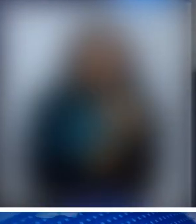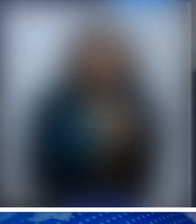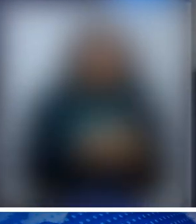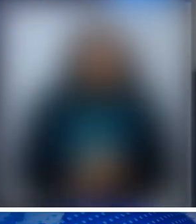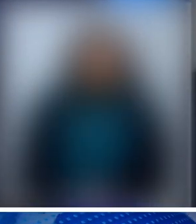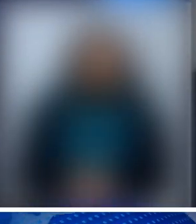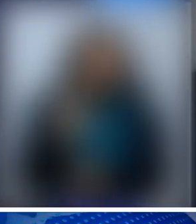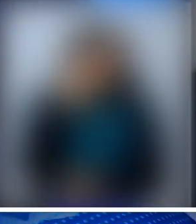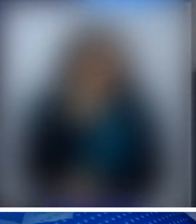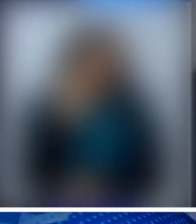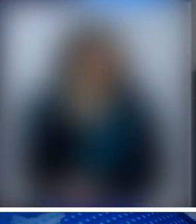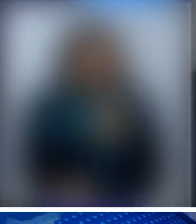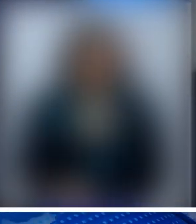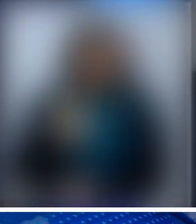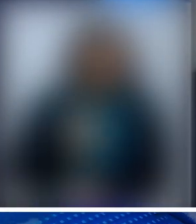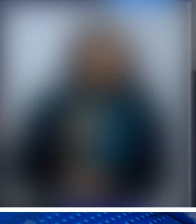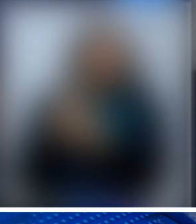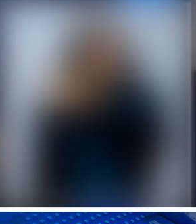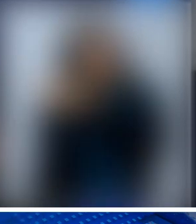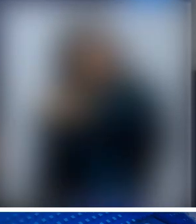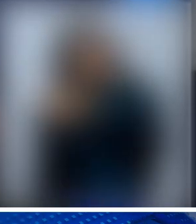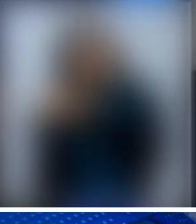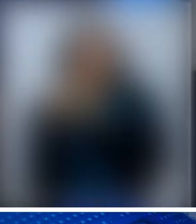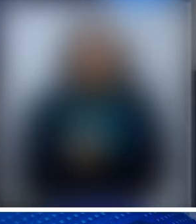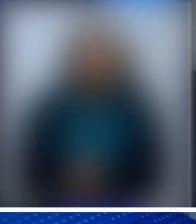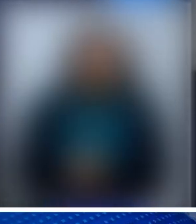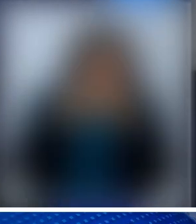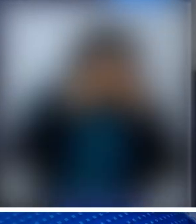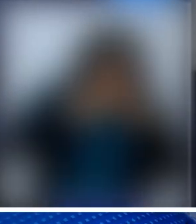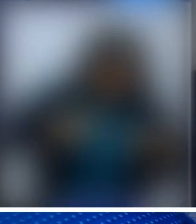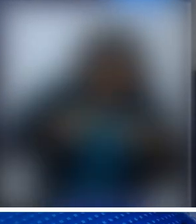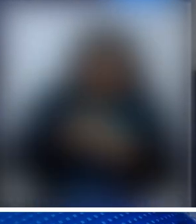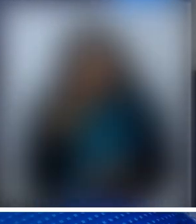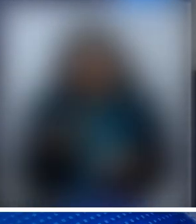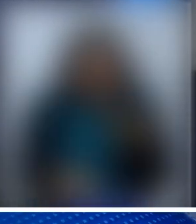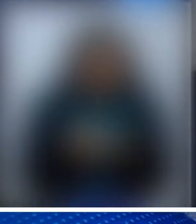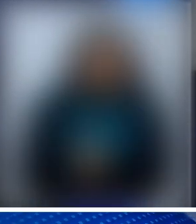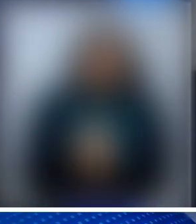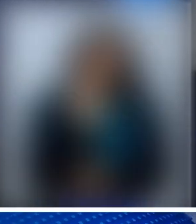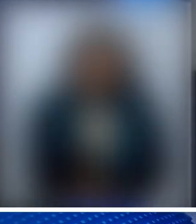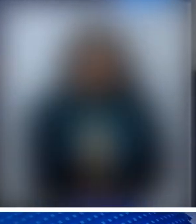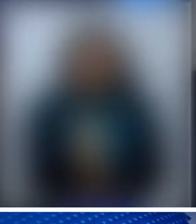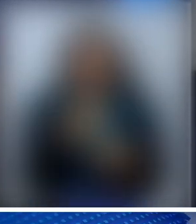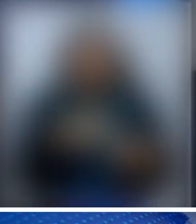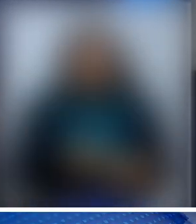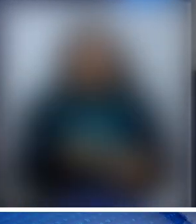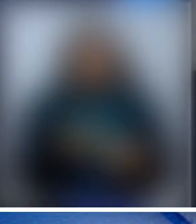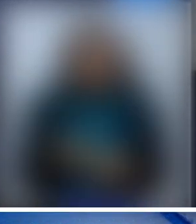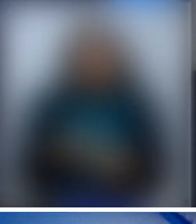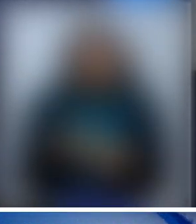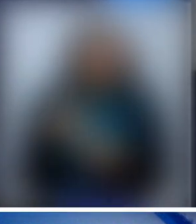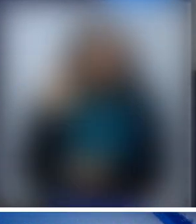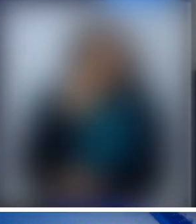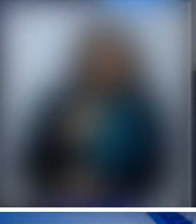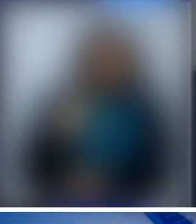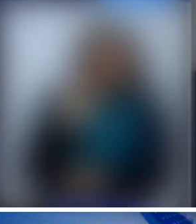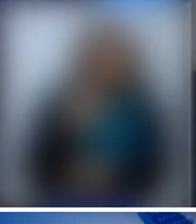respective regions. So they spend 2 weeks of training in Oshiwarongo, and they are really ready for the task.